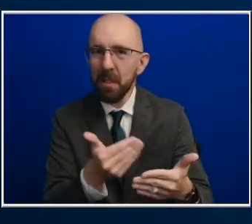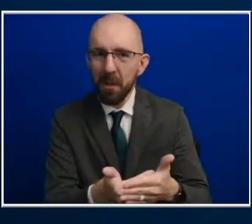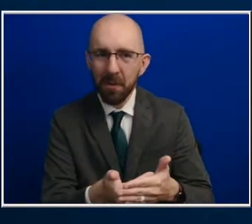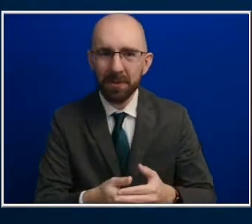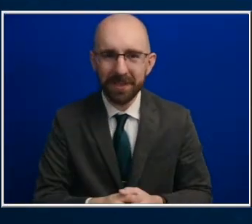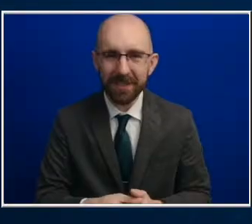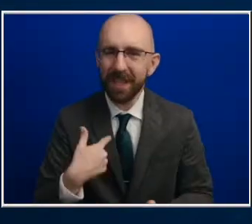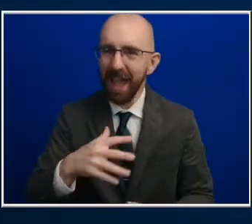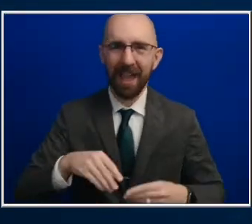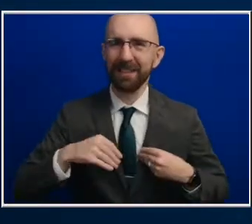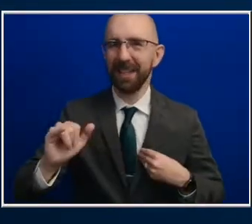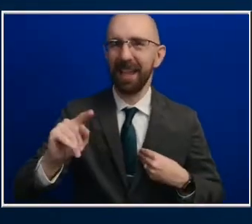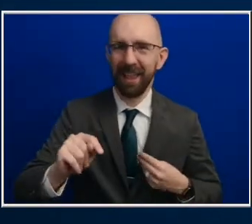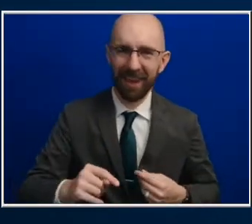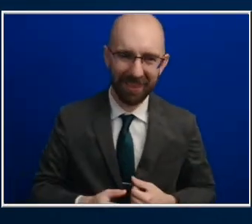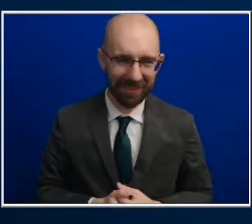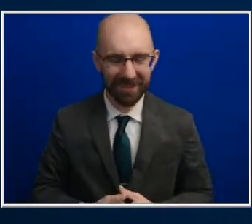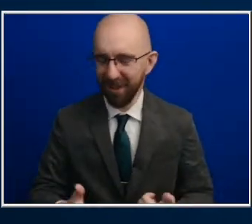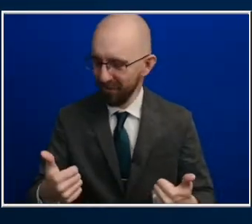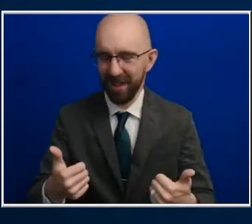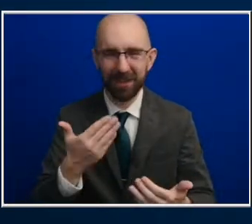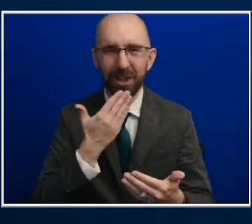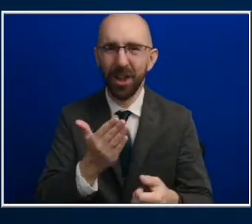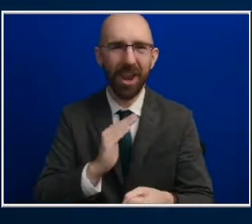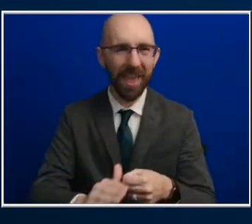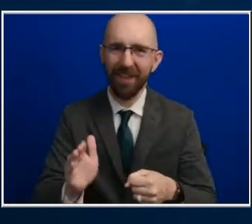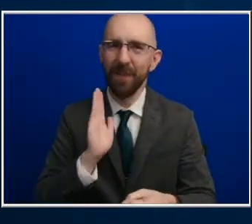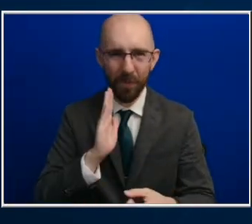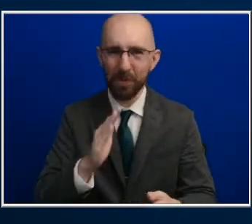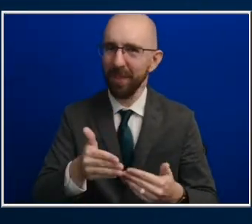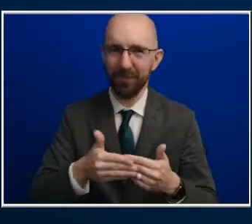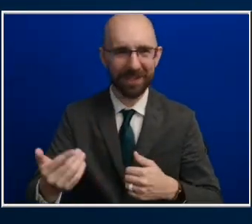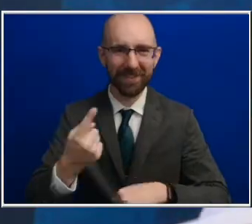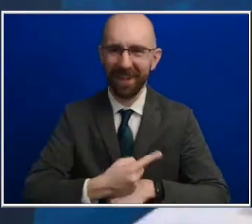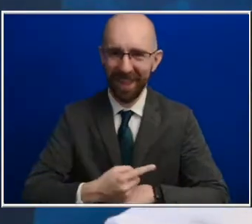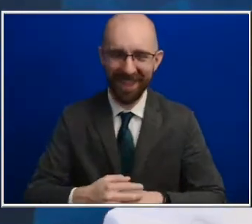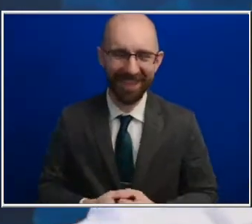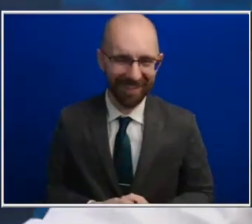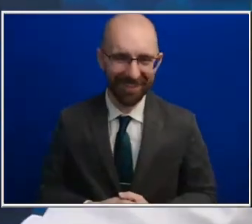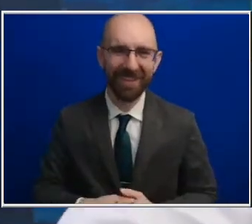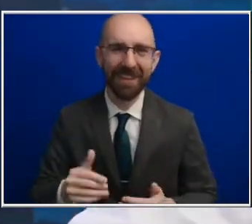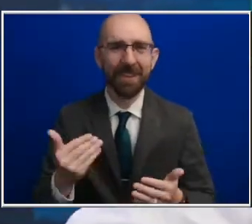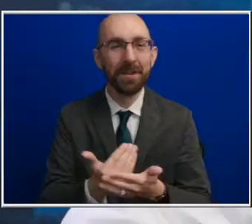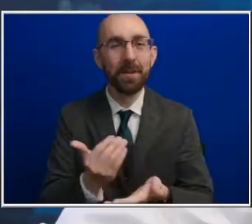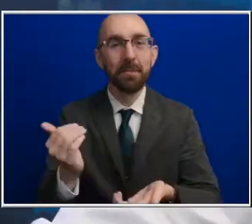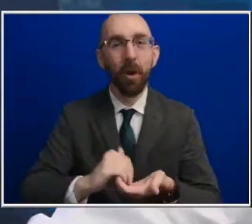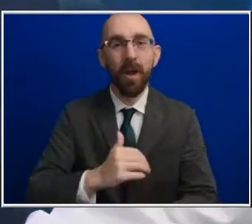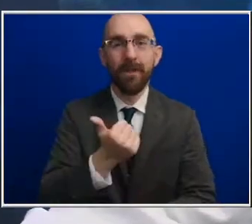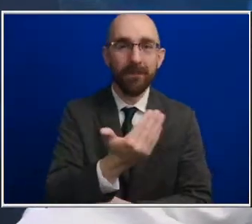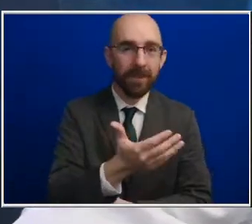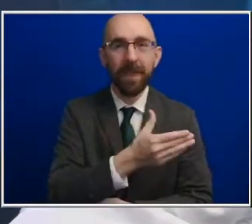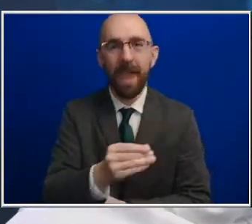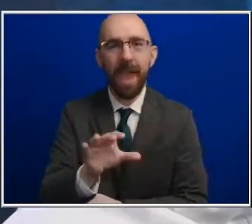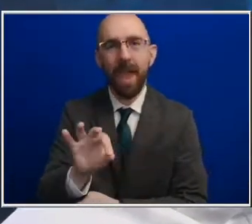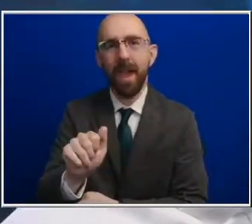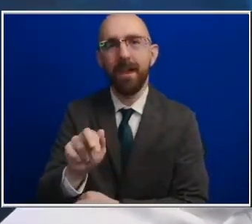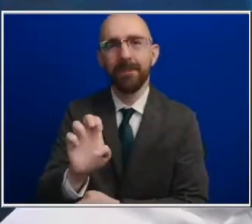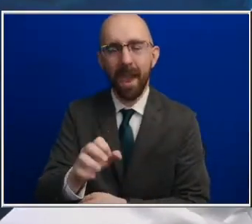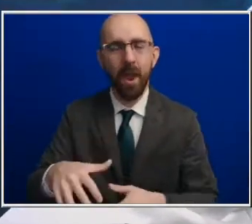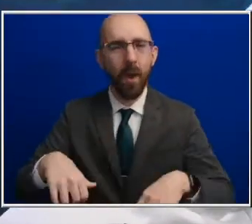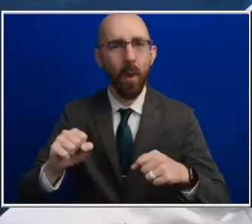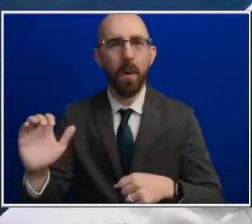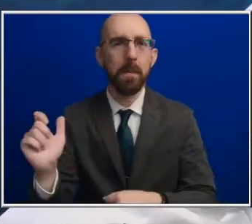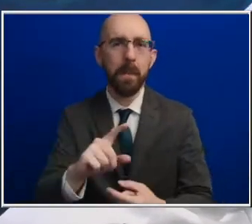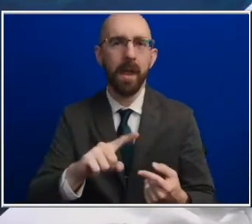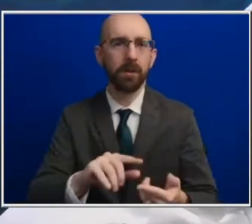I'll take it. All right, good enough, because that's what's going to be today. All right, the new partnership, 15 and Fair, recently hosted a back-to-school event